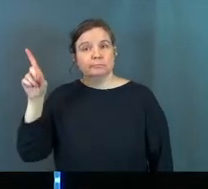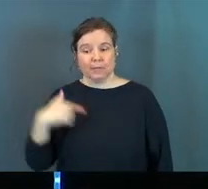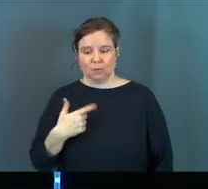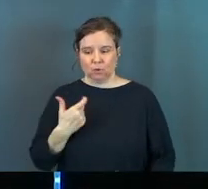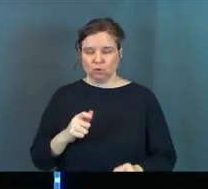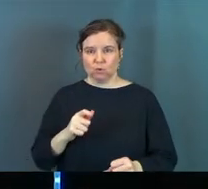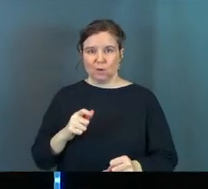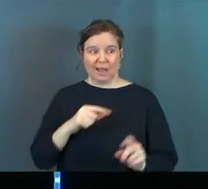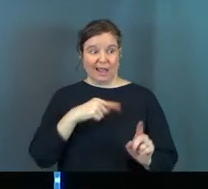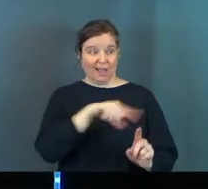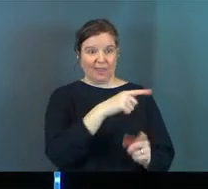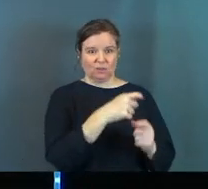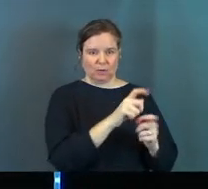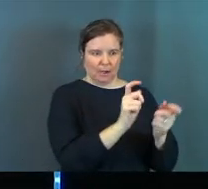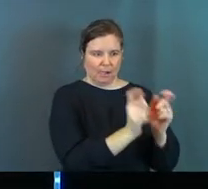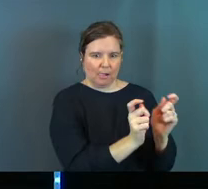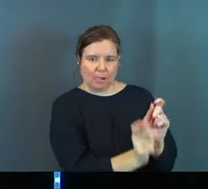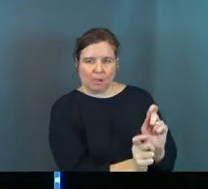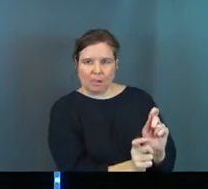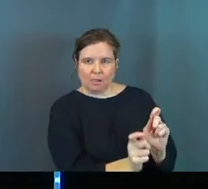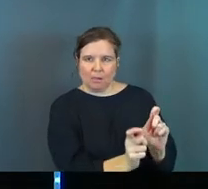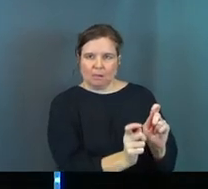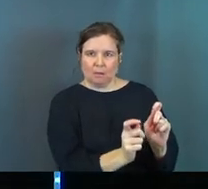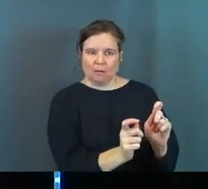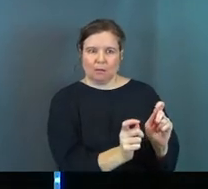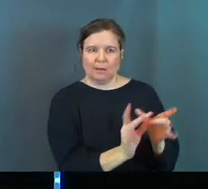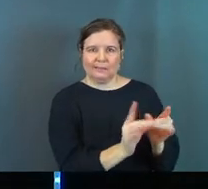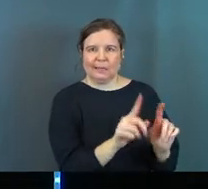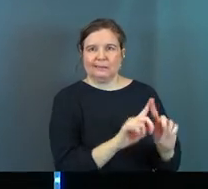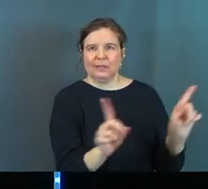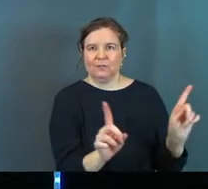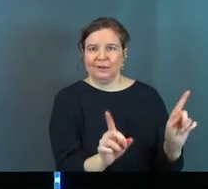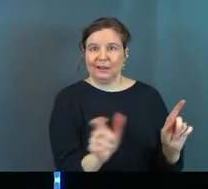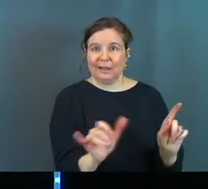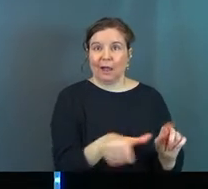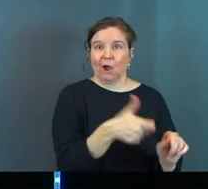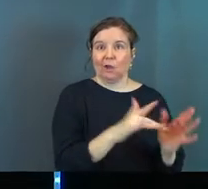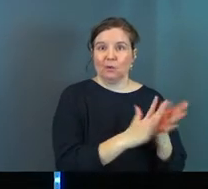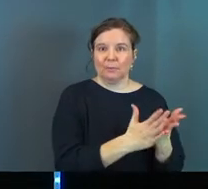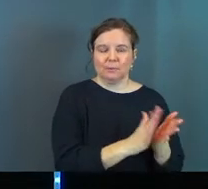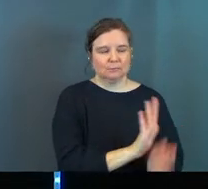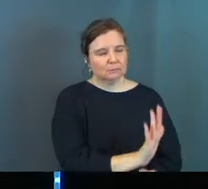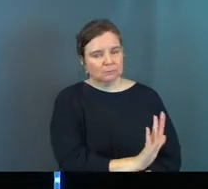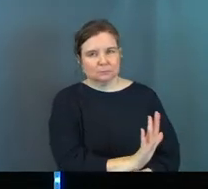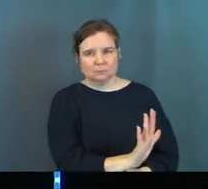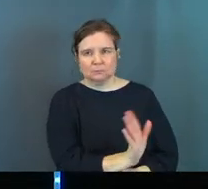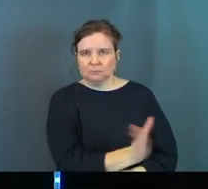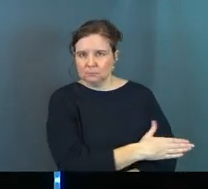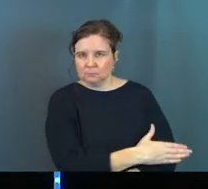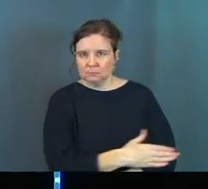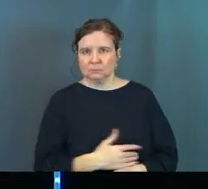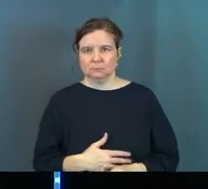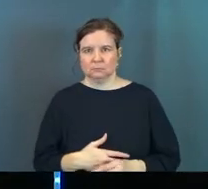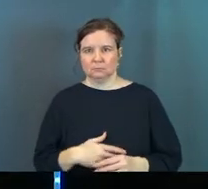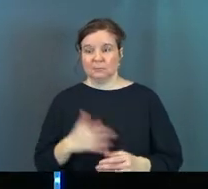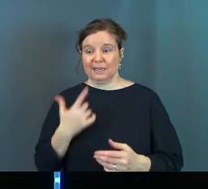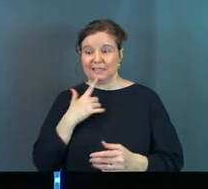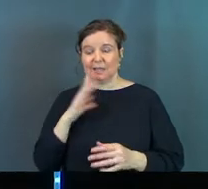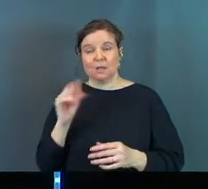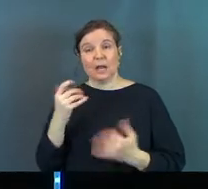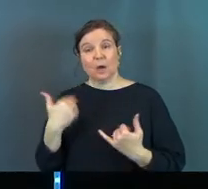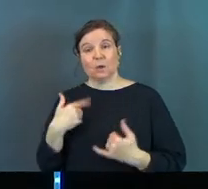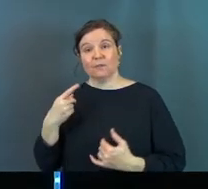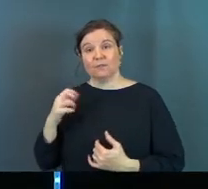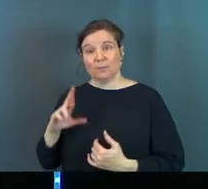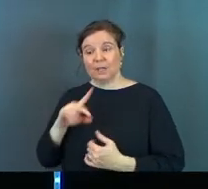And they're trying to twist this stuff like they do the other scriptures. He lumps it in. So now you